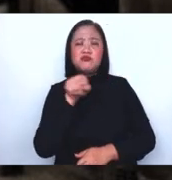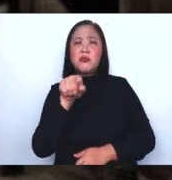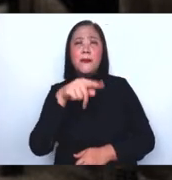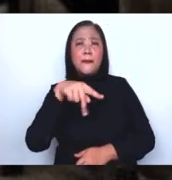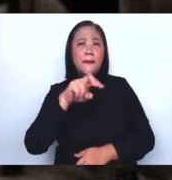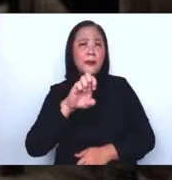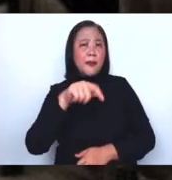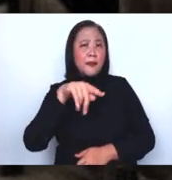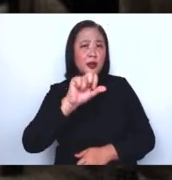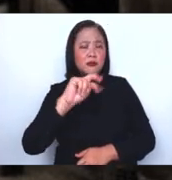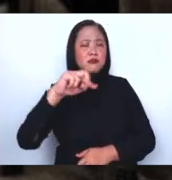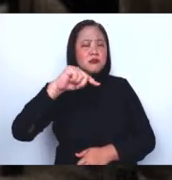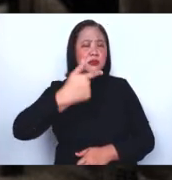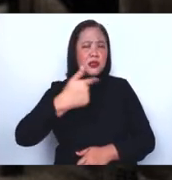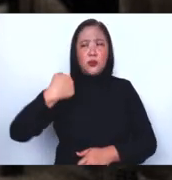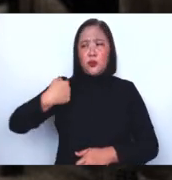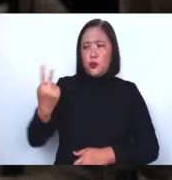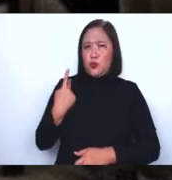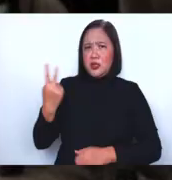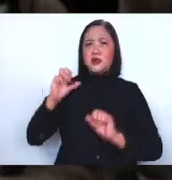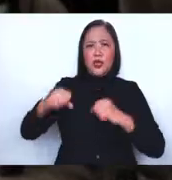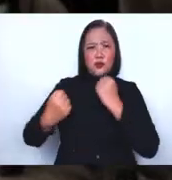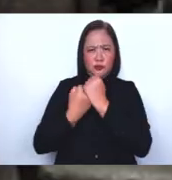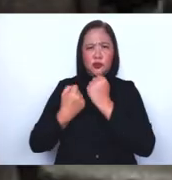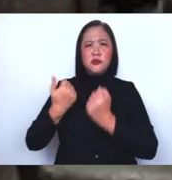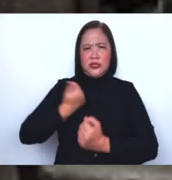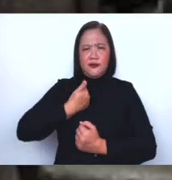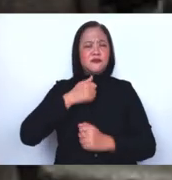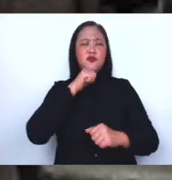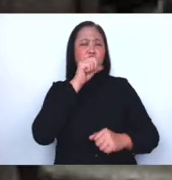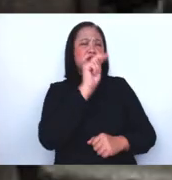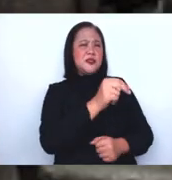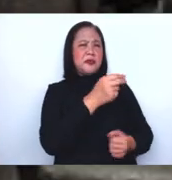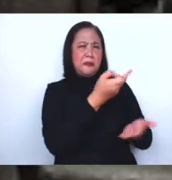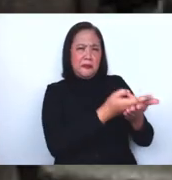support ourselves, that we do not need their money.